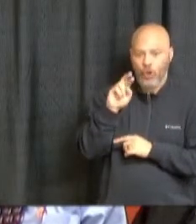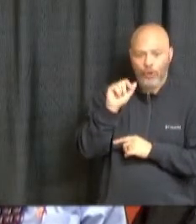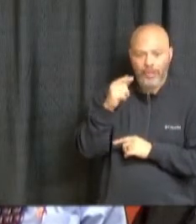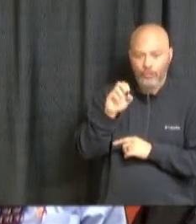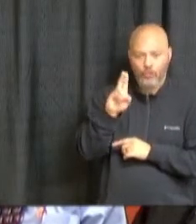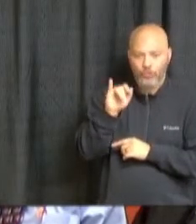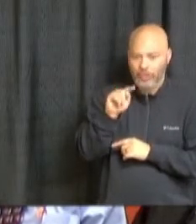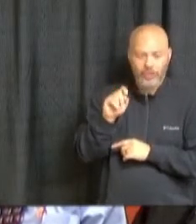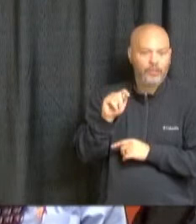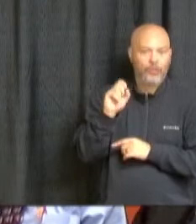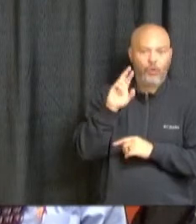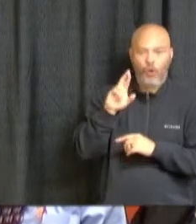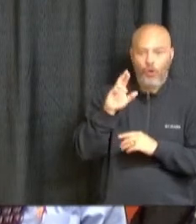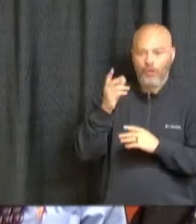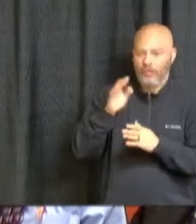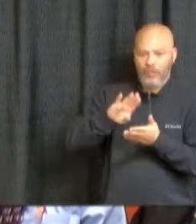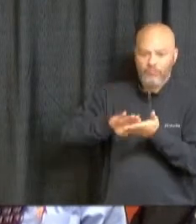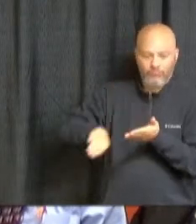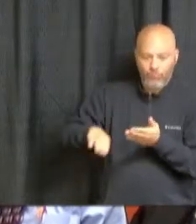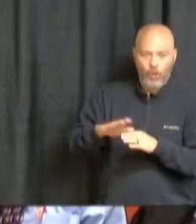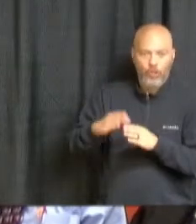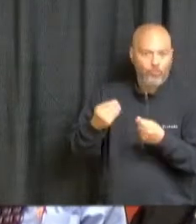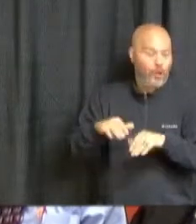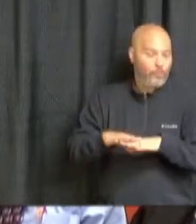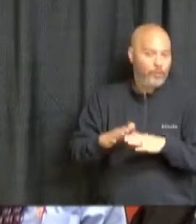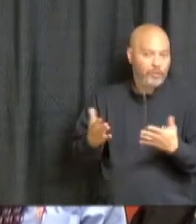or anything that's ever been denied on the property.